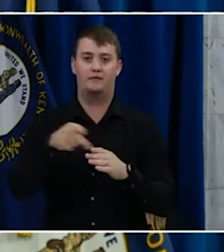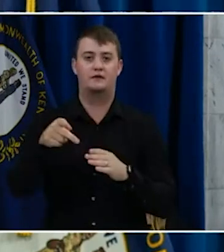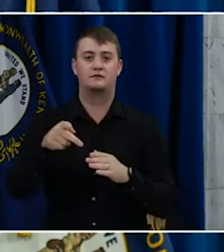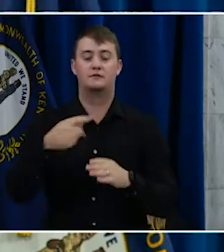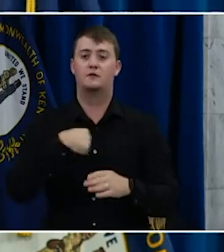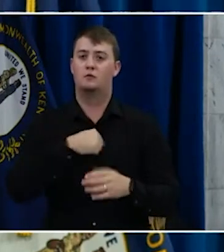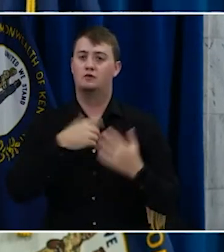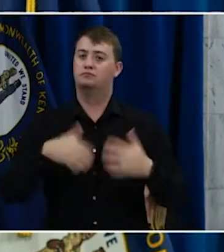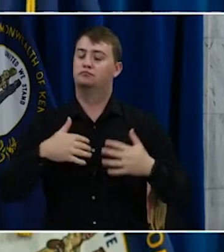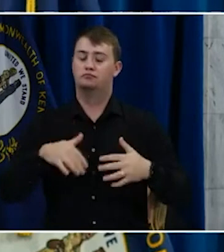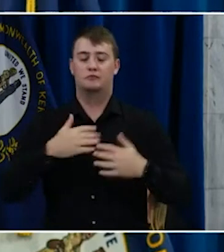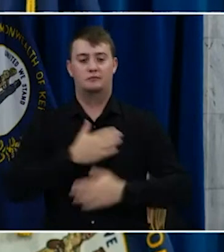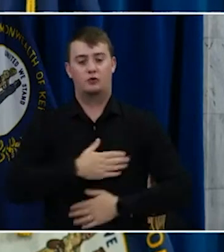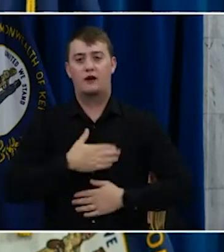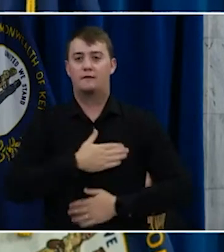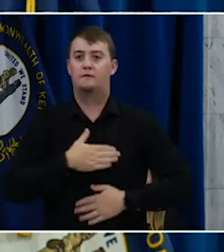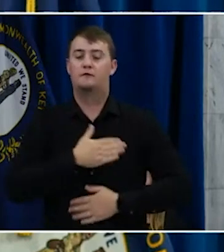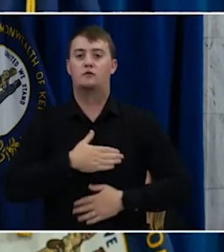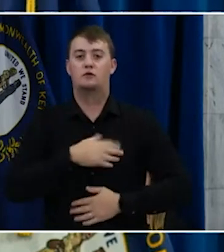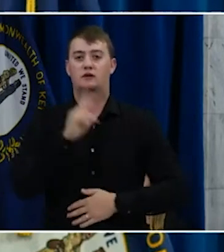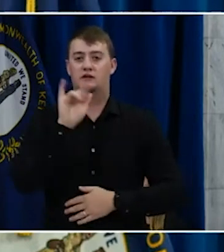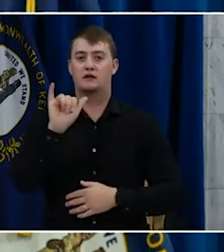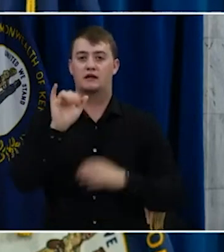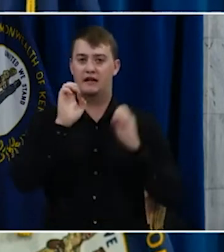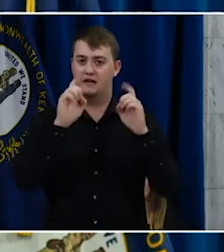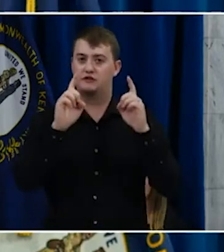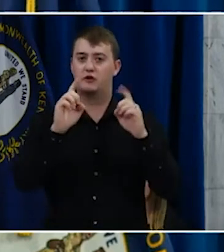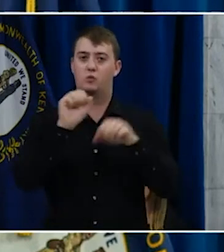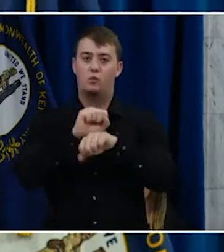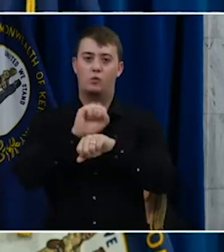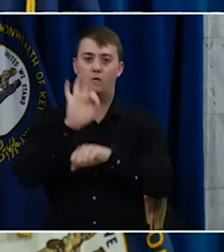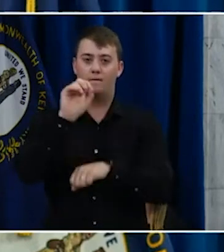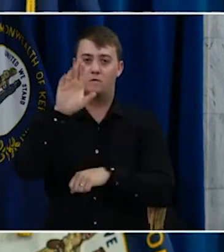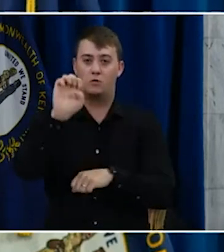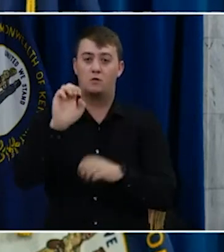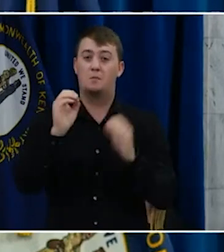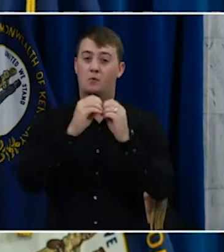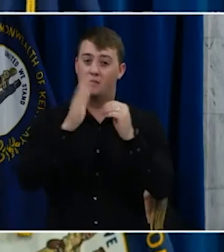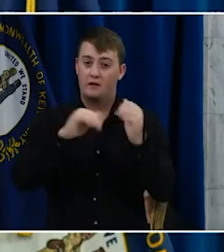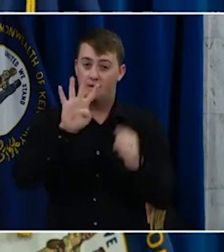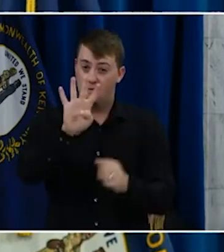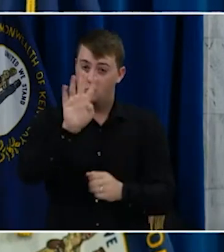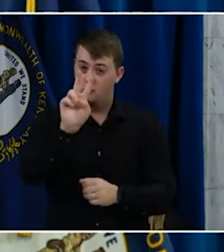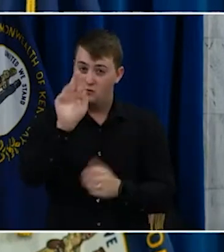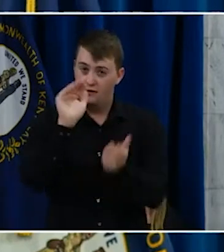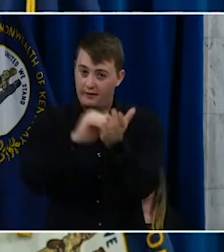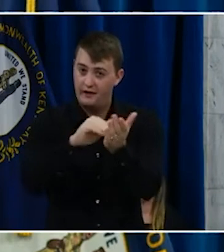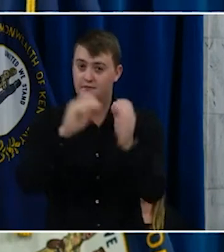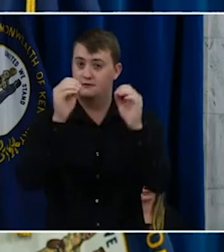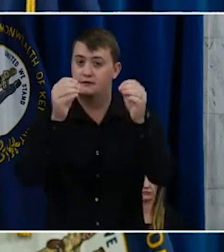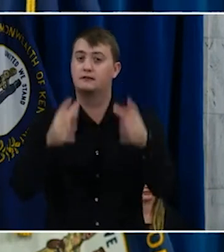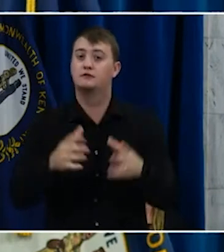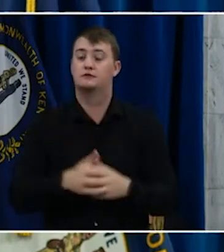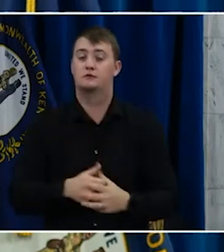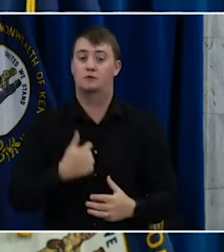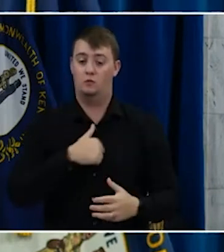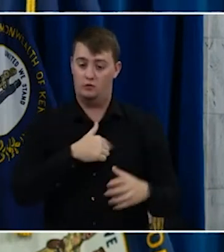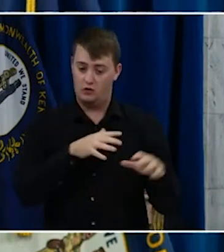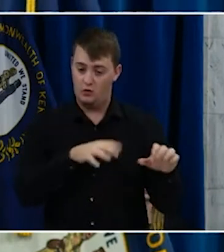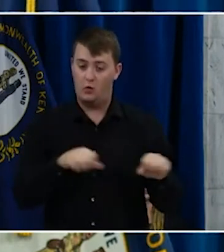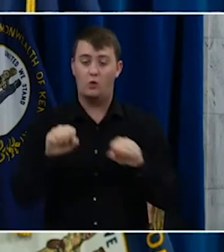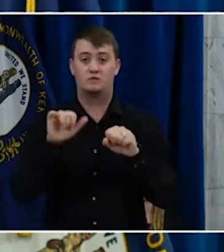are extremely grateful to Kentucky's educator workforce, which boasts more than 42,000 teachers. We host